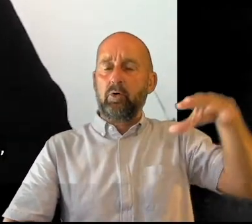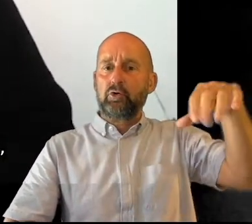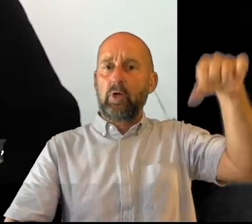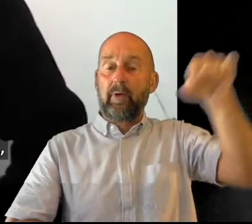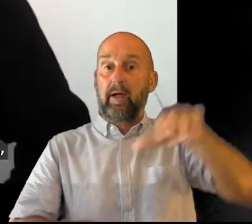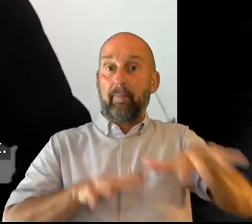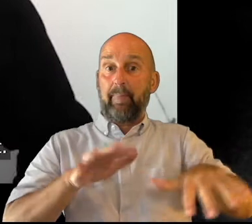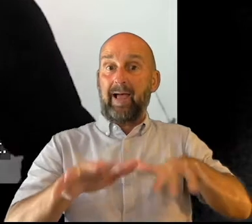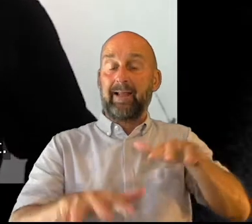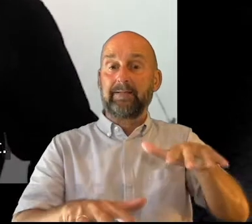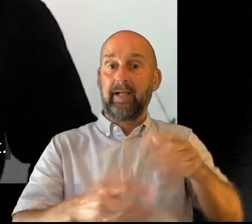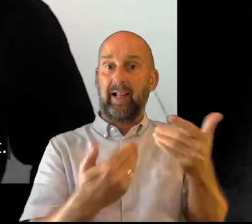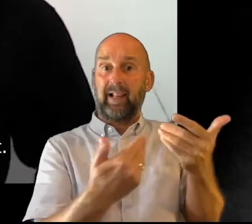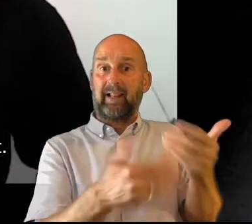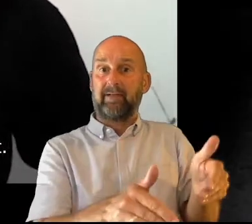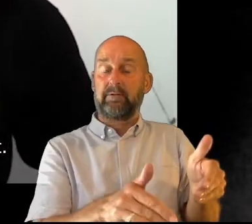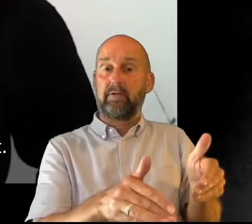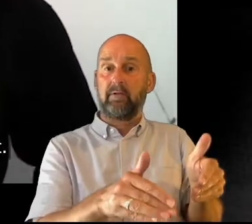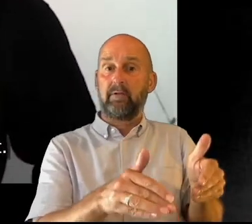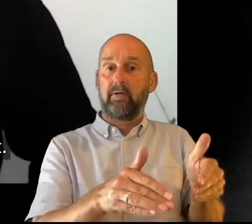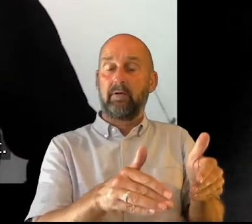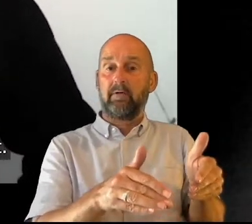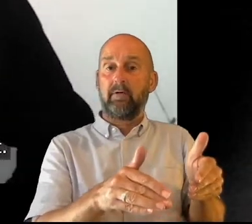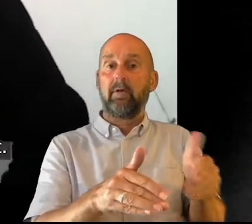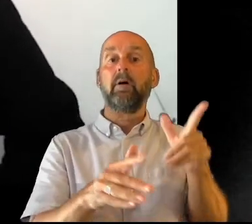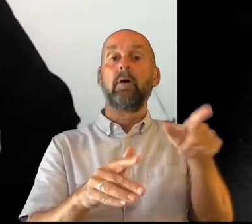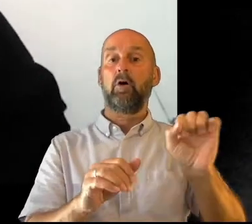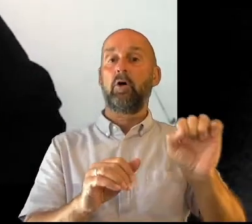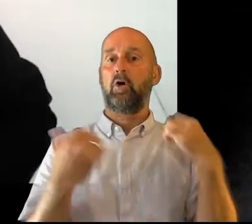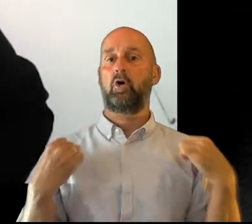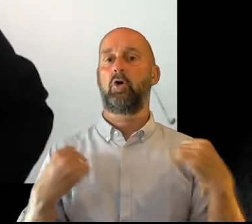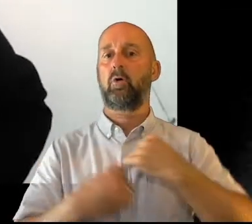panics, leaves it and quickly puts on the coat.